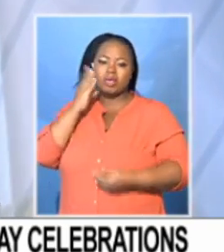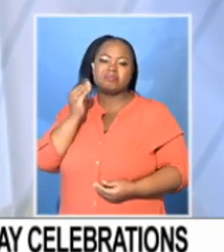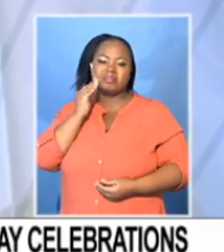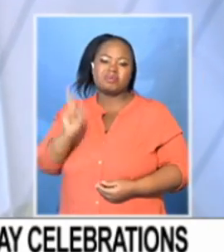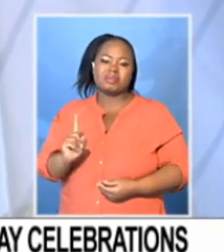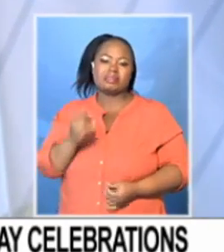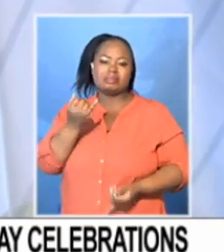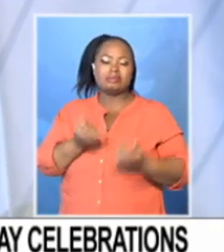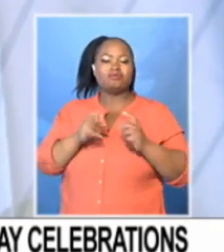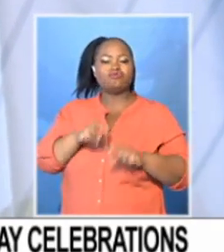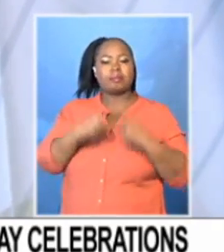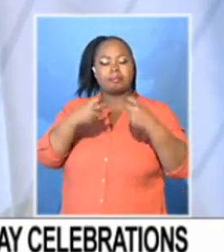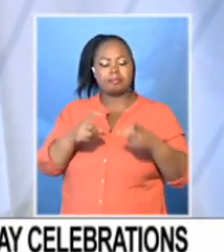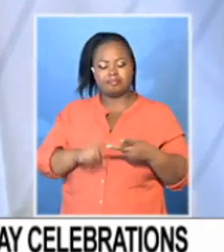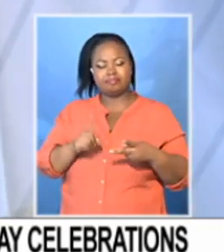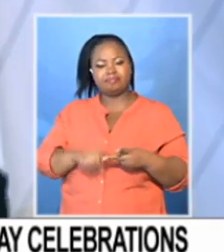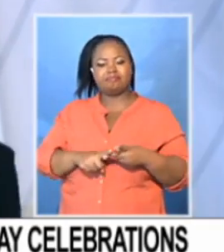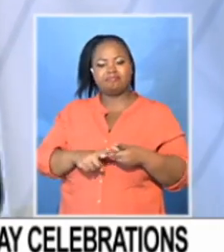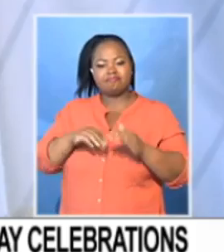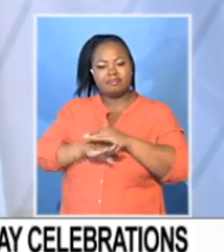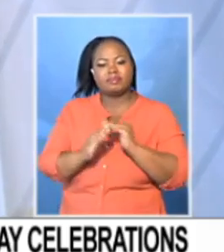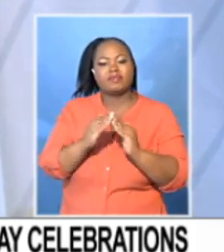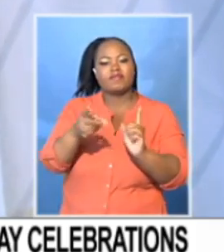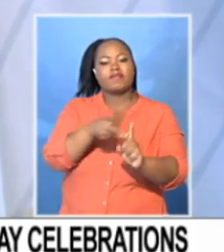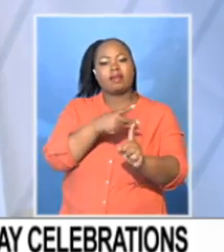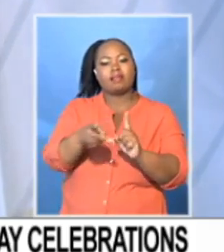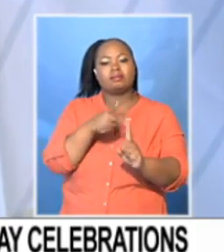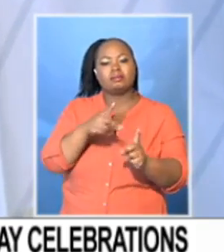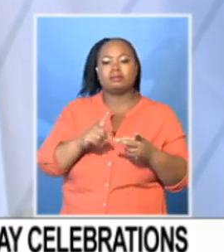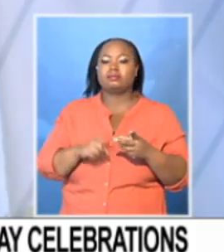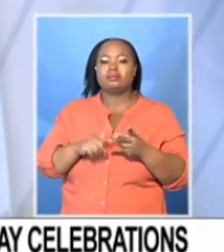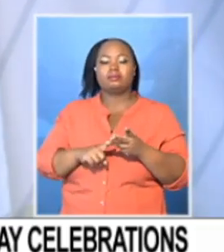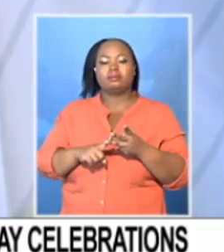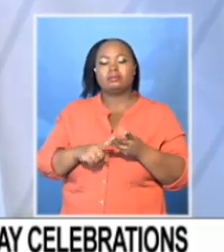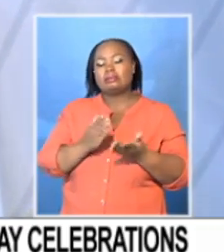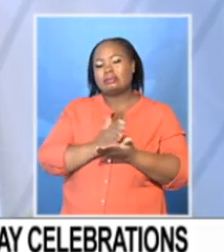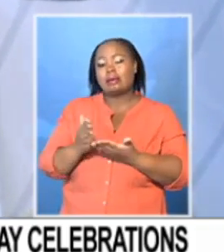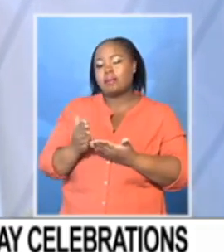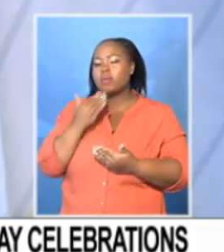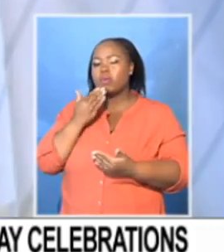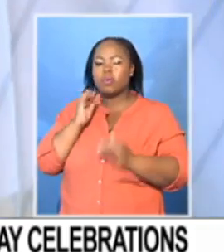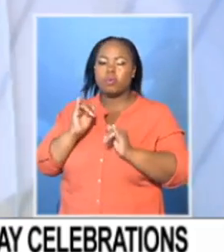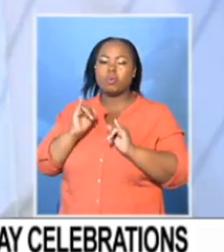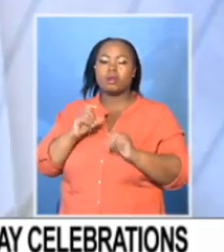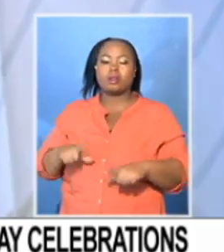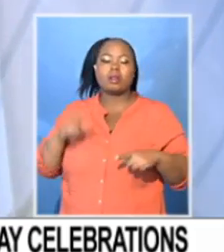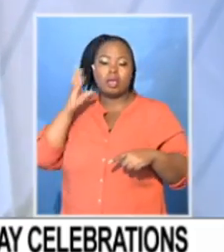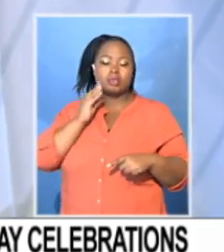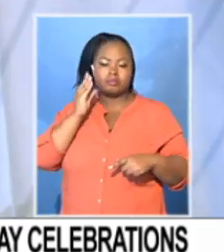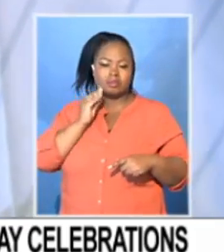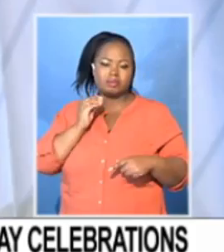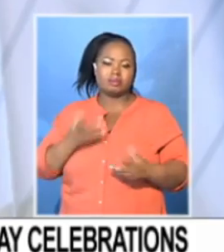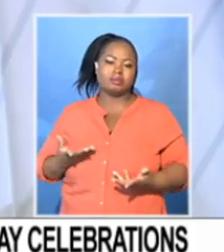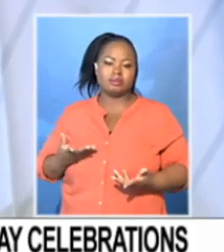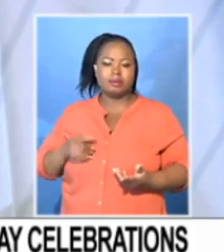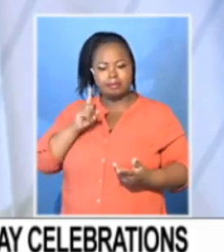violence, trafficking, and other traumatized individuals to be